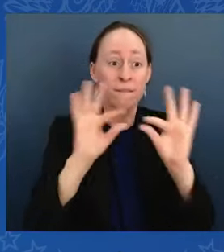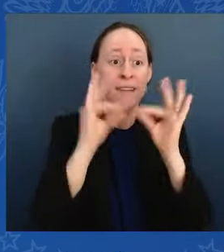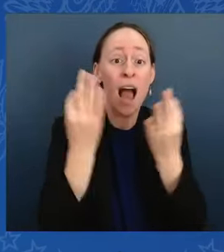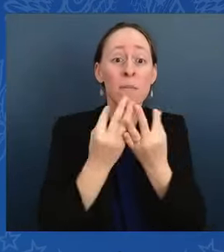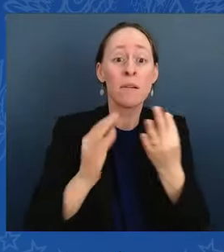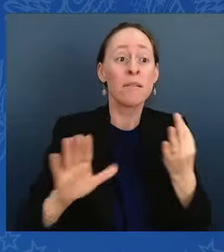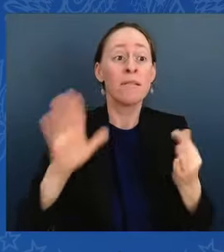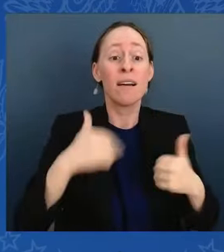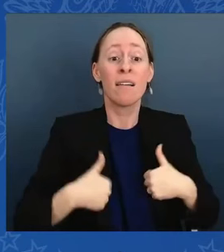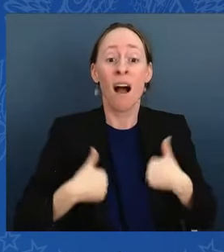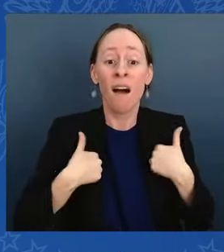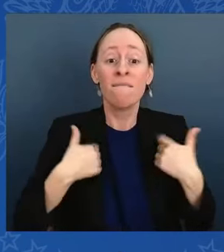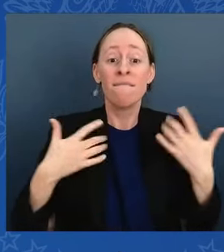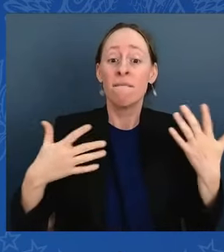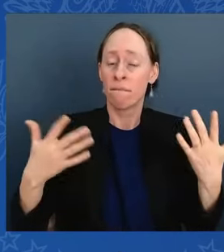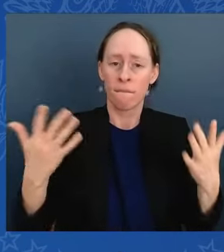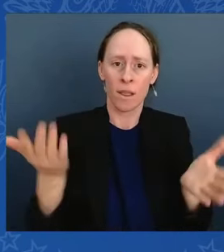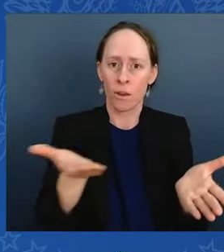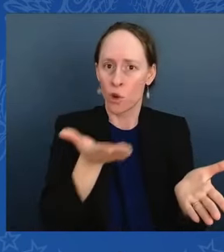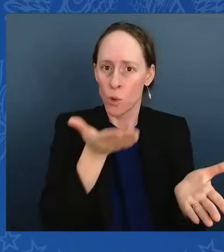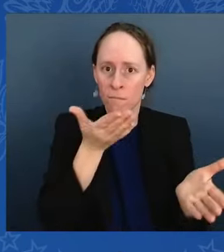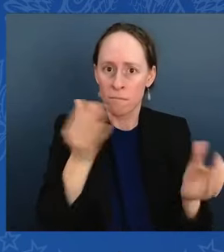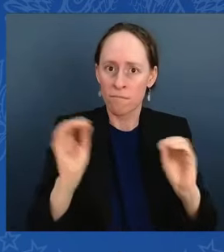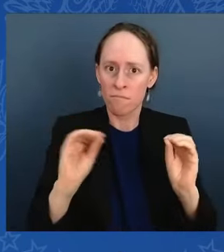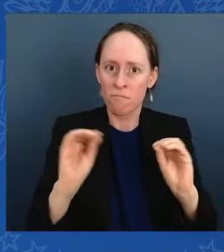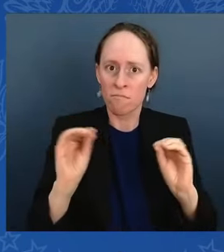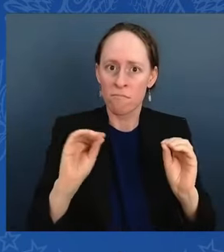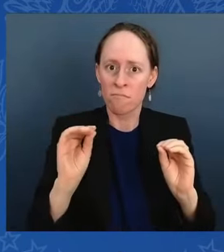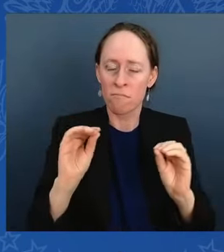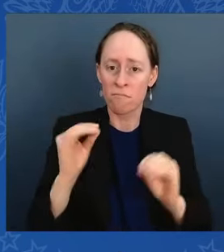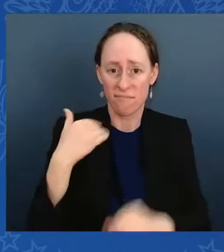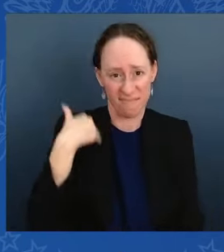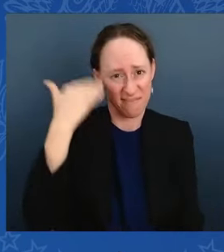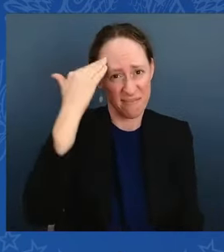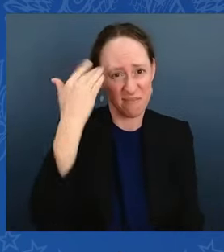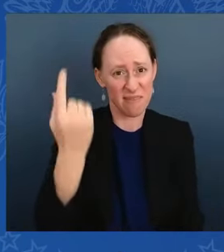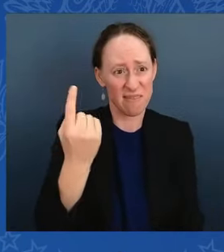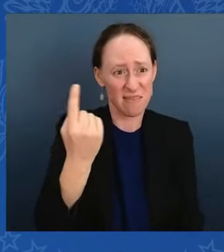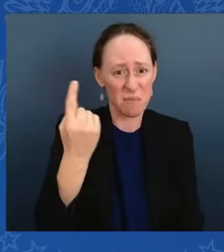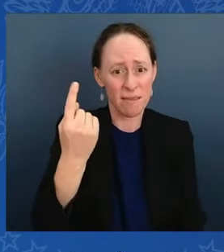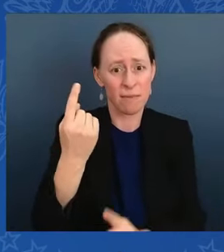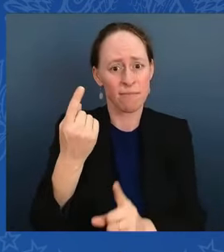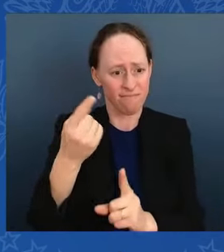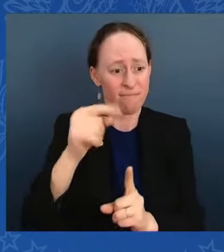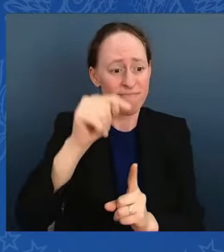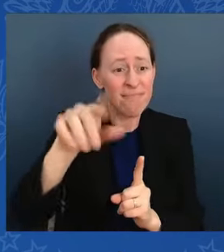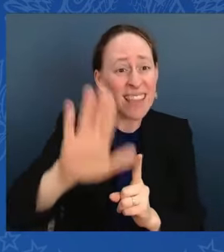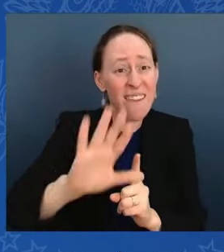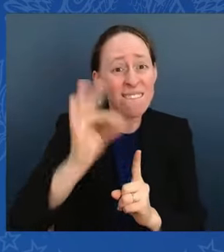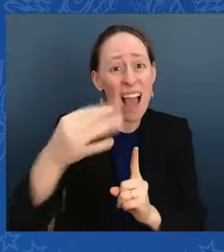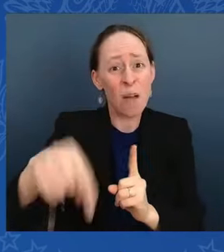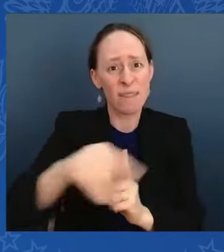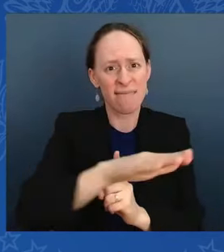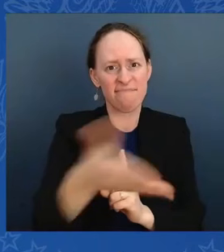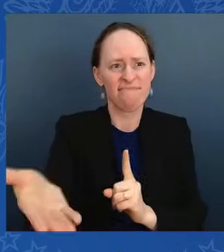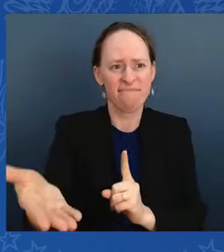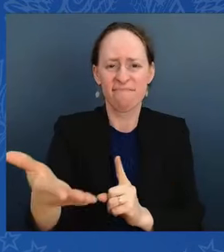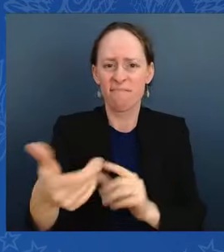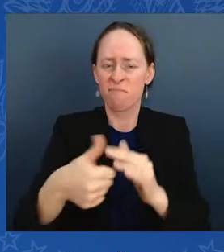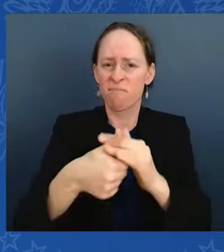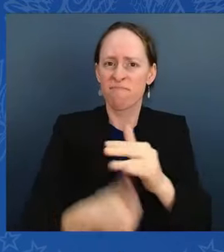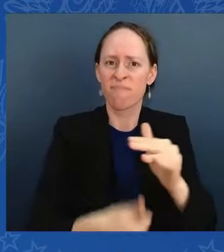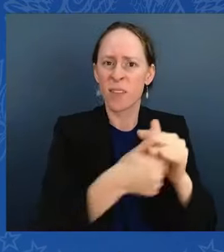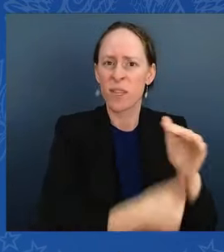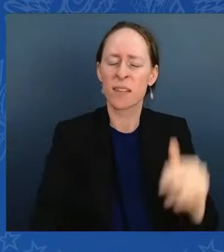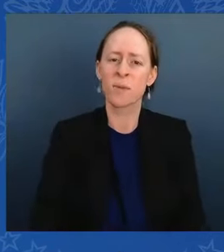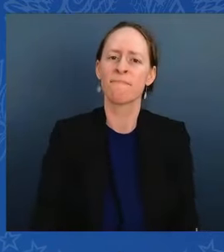including loved ones, including family members. And I know it isn't the first time. Just over a year ago, a